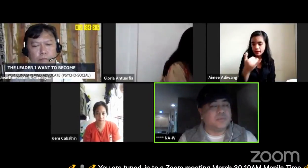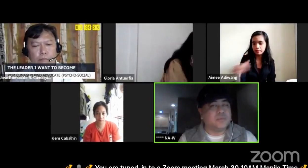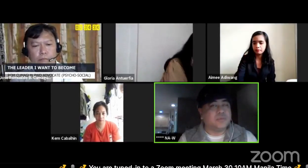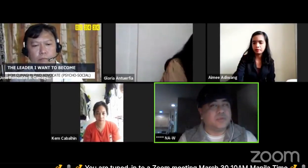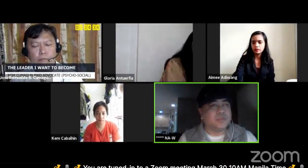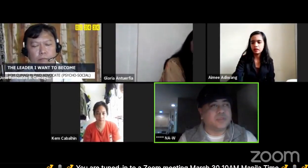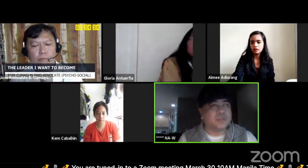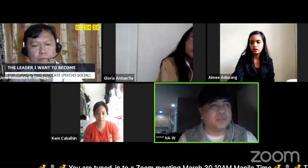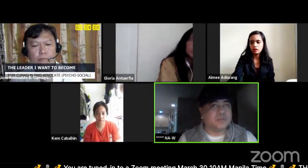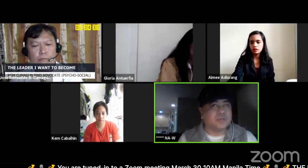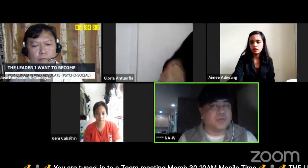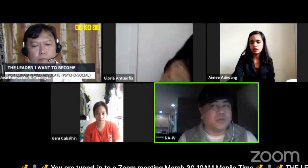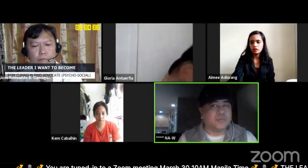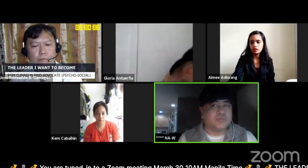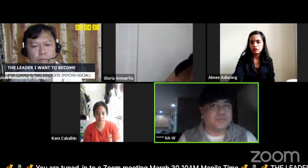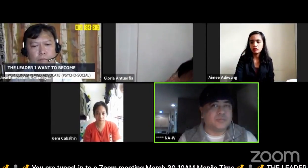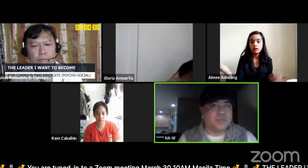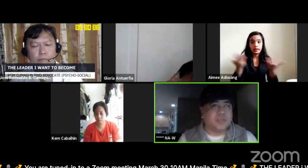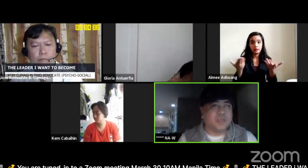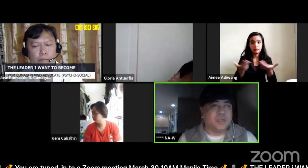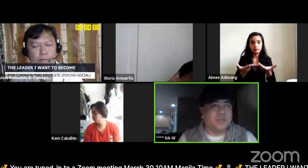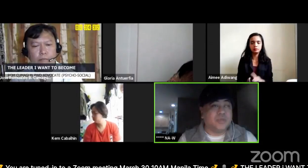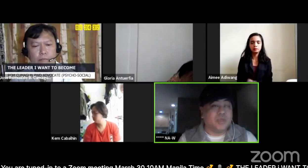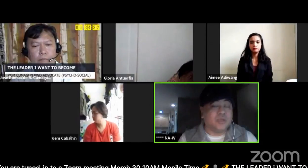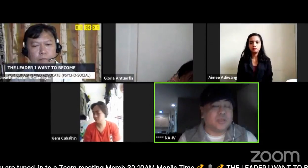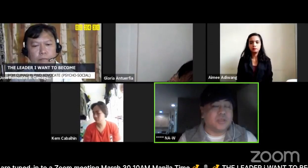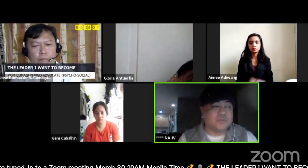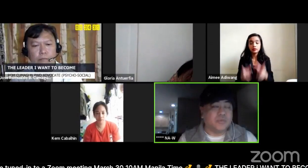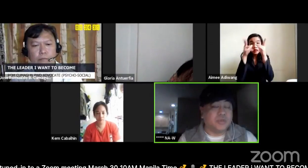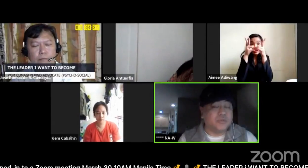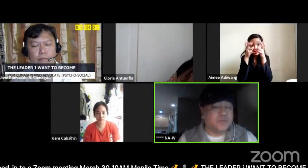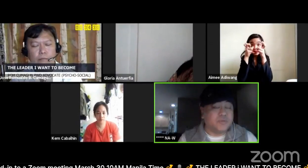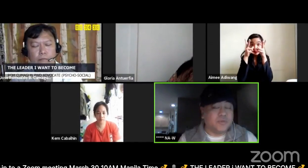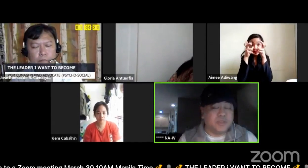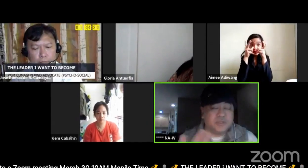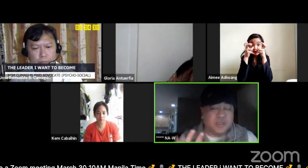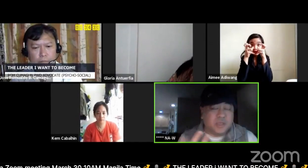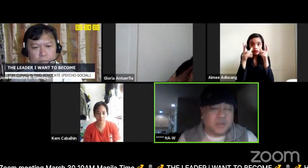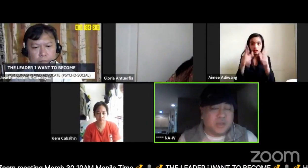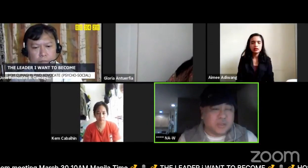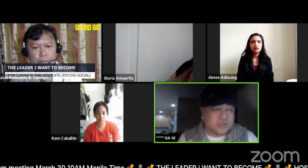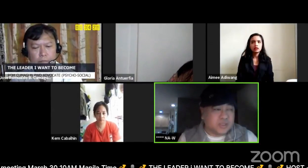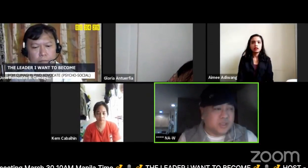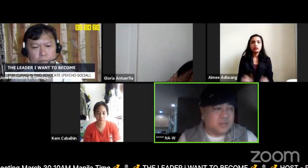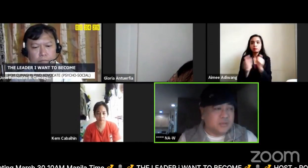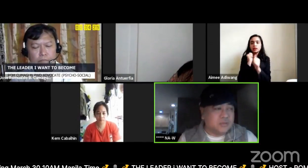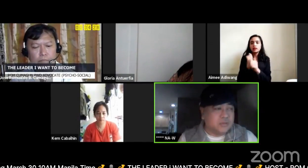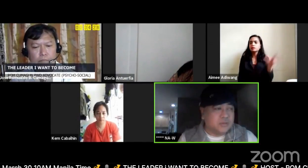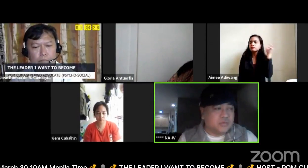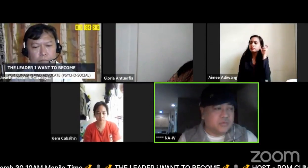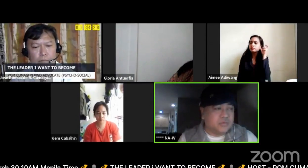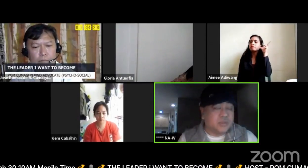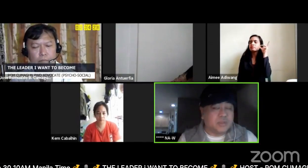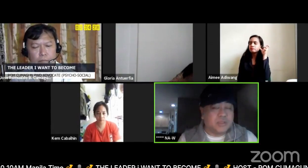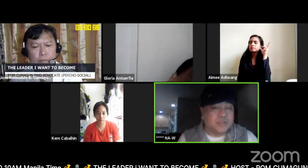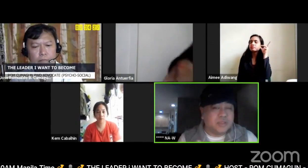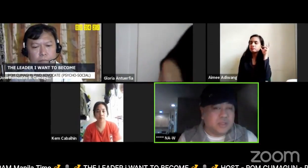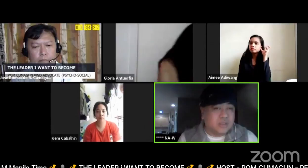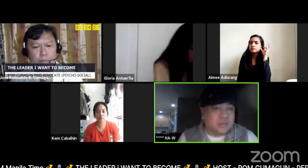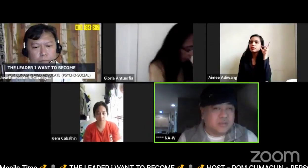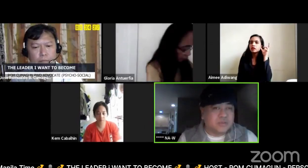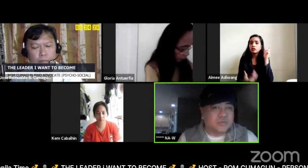if you're just listening without, if you're just hearing what they're saying